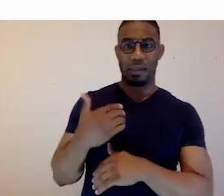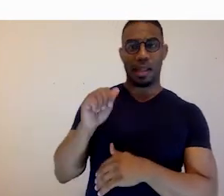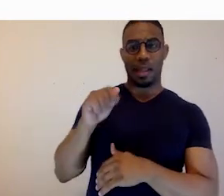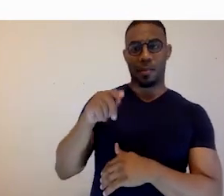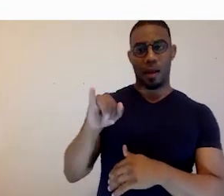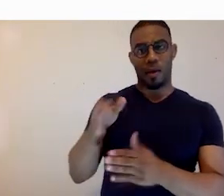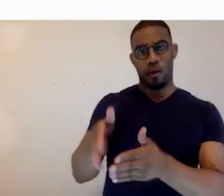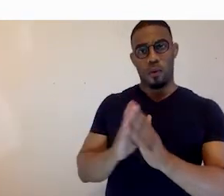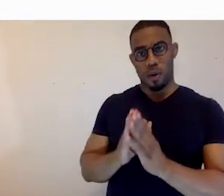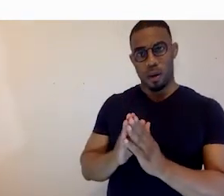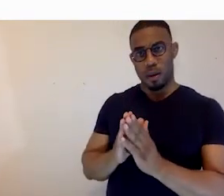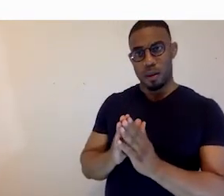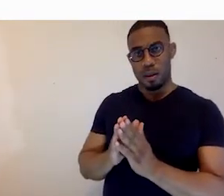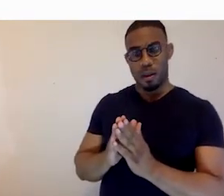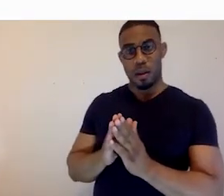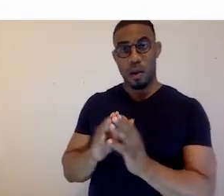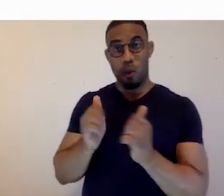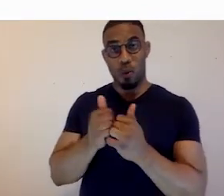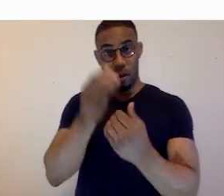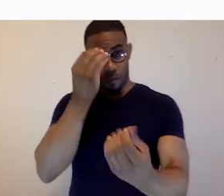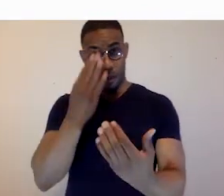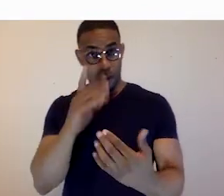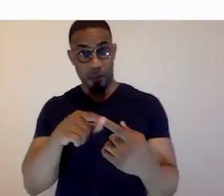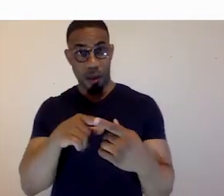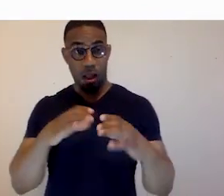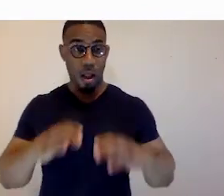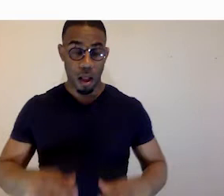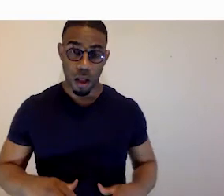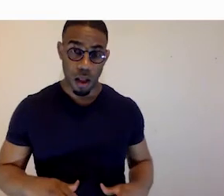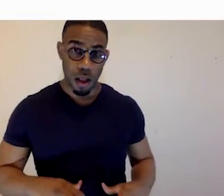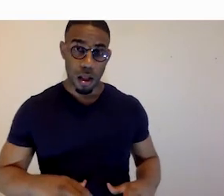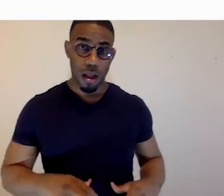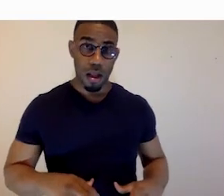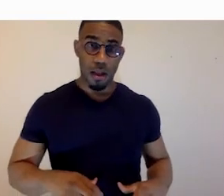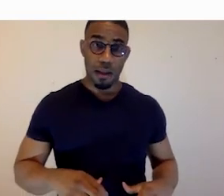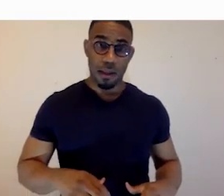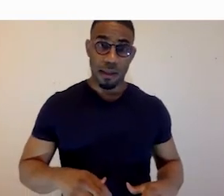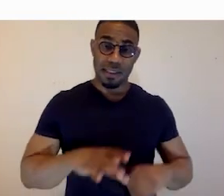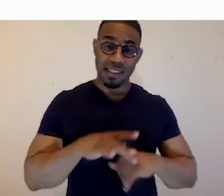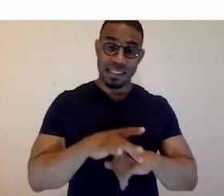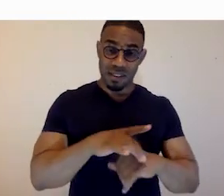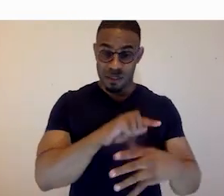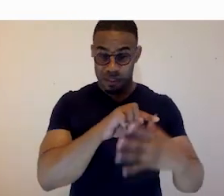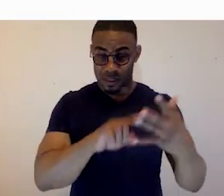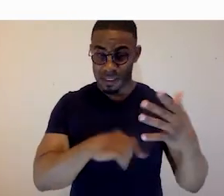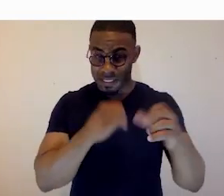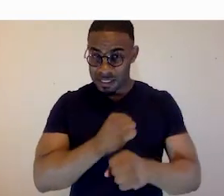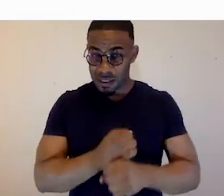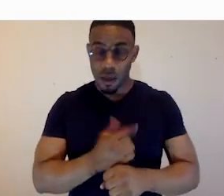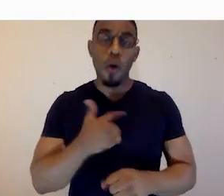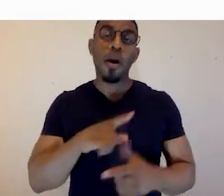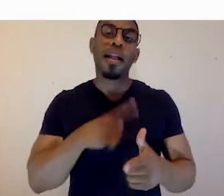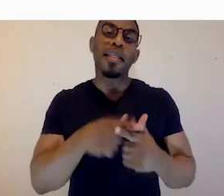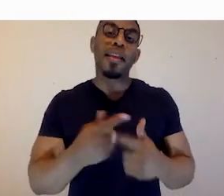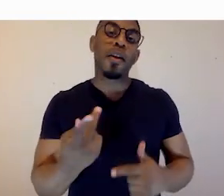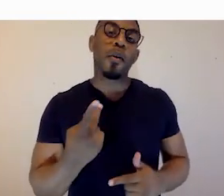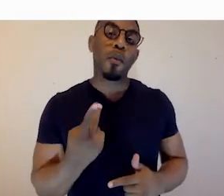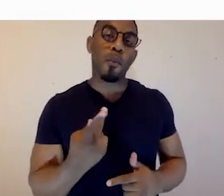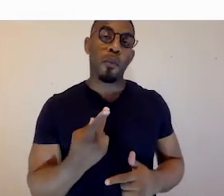API request with information about the customer's demographics, right? We would